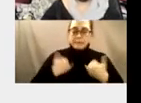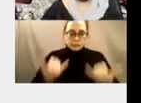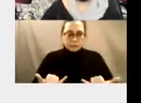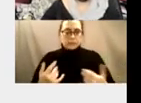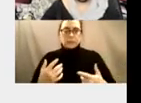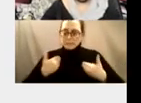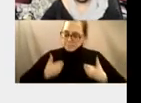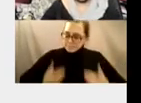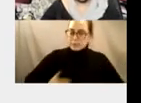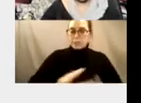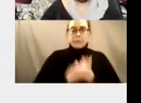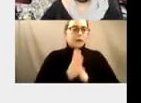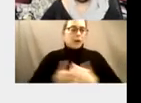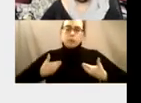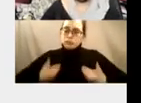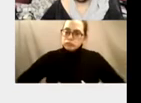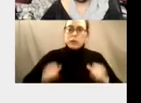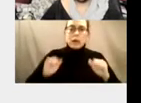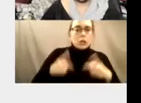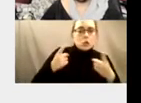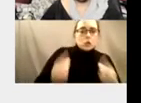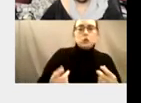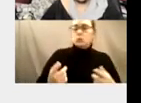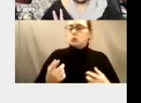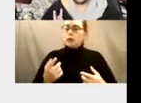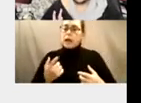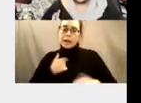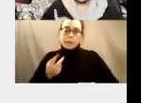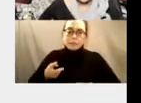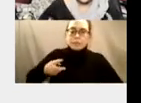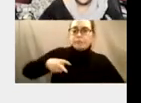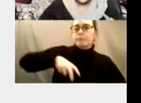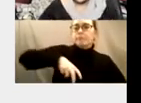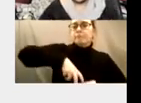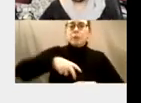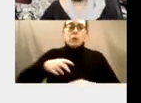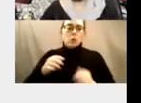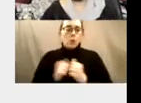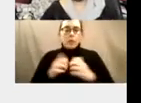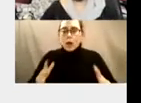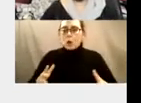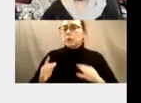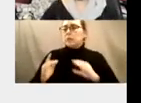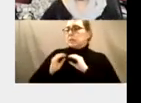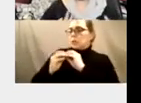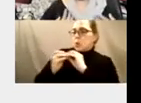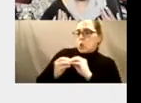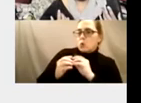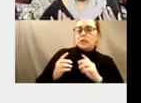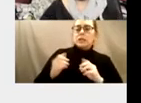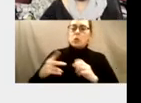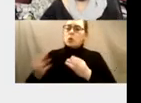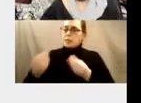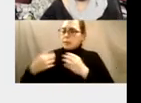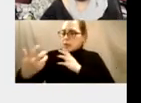most self are held or able to be held up without complex and infuriating negotiations about accommodations, because